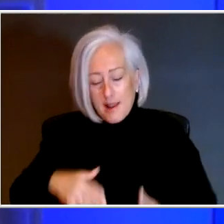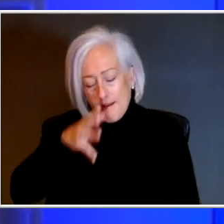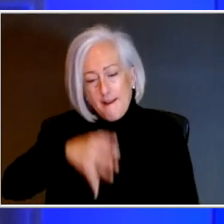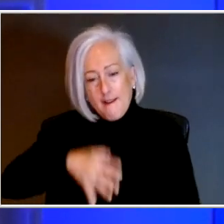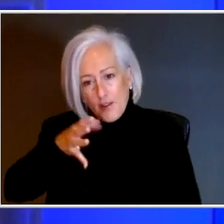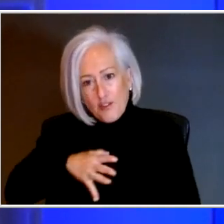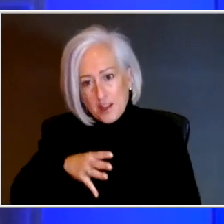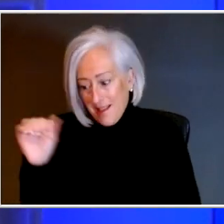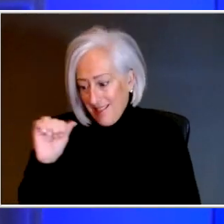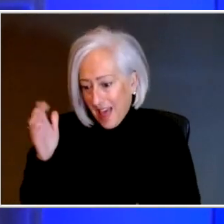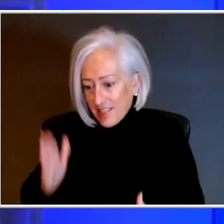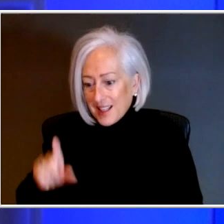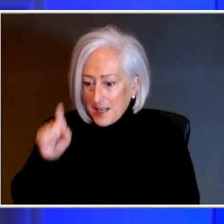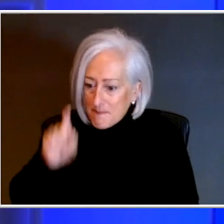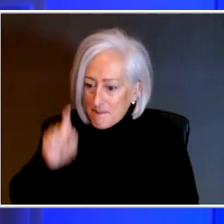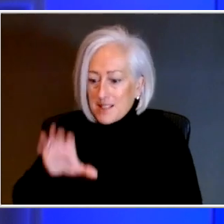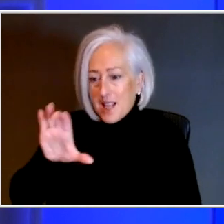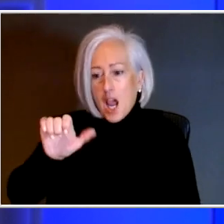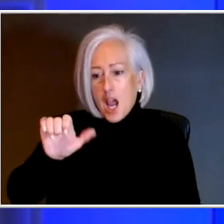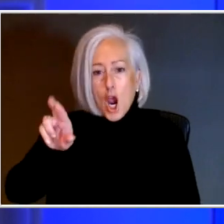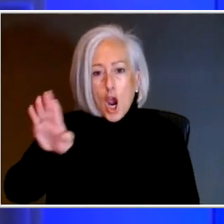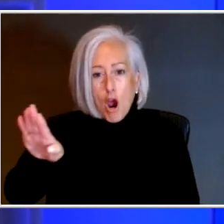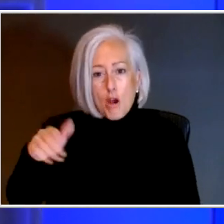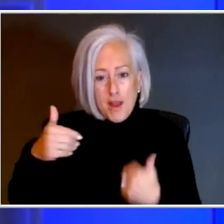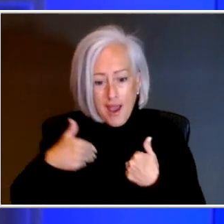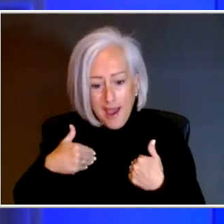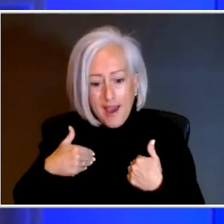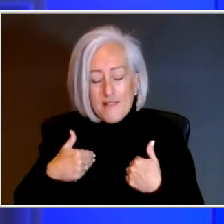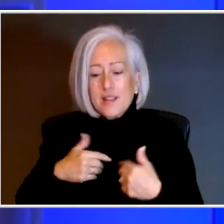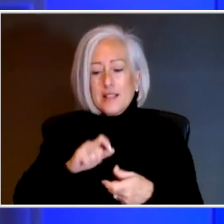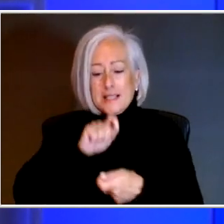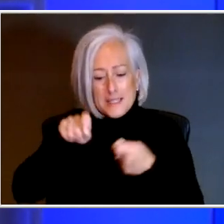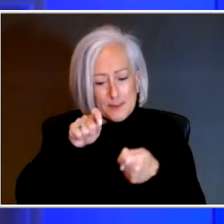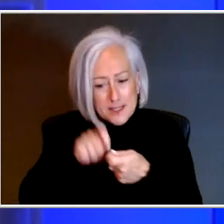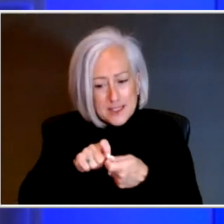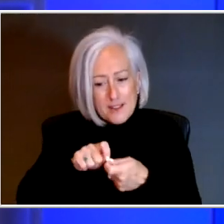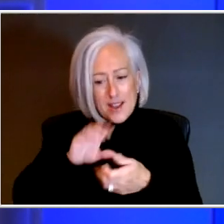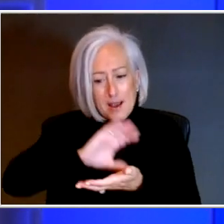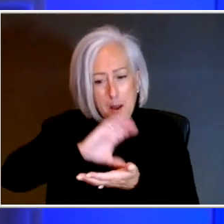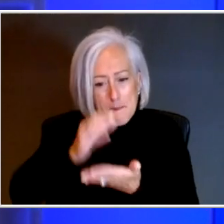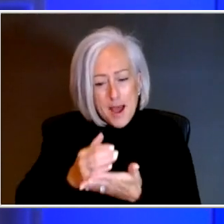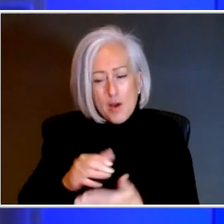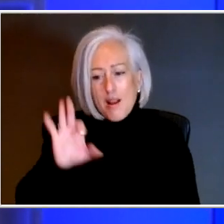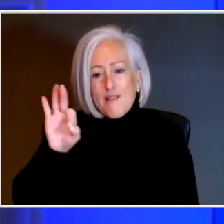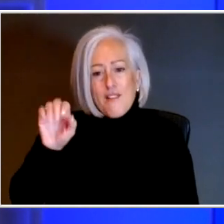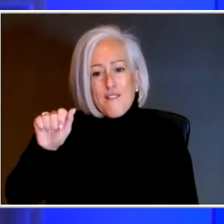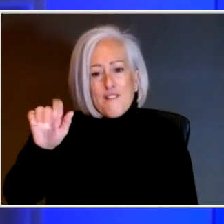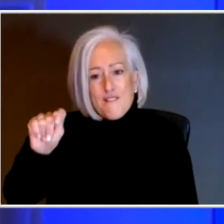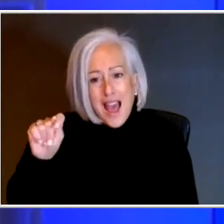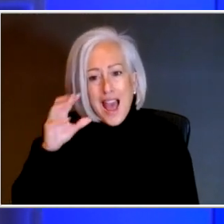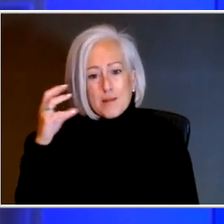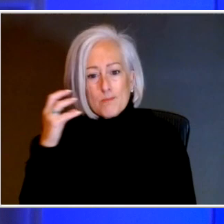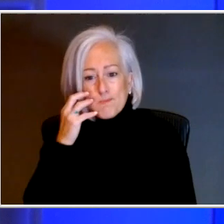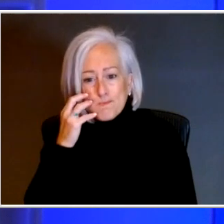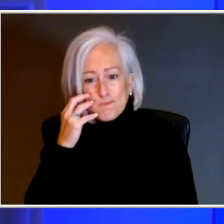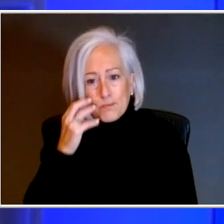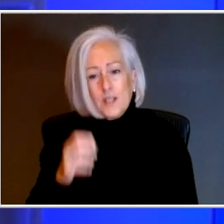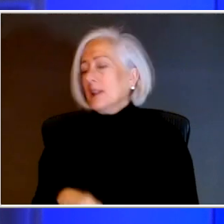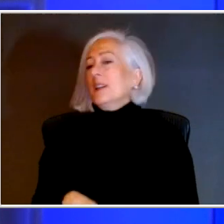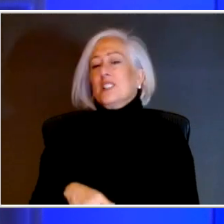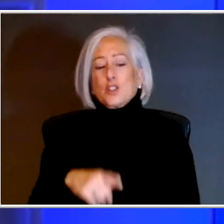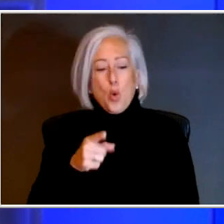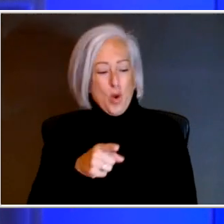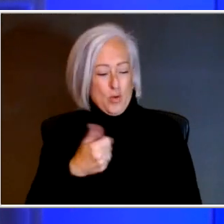of carbohydrates, needs a certain amount of essential fats. And so some of our cultural dietary pushes, such as low-carb diets